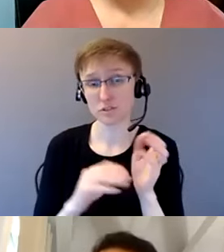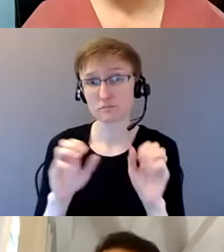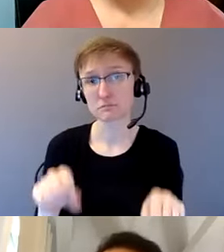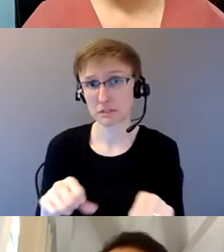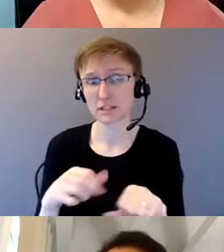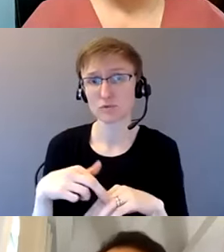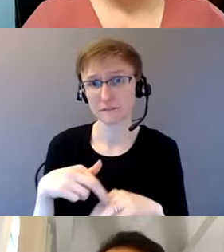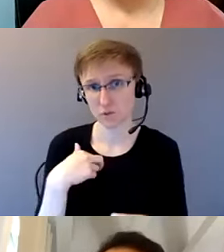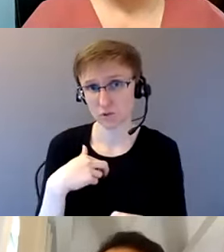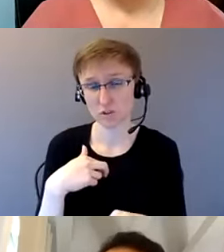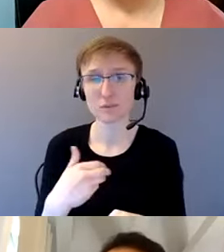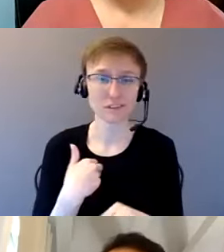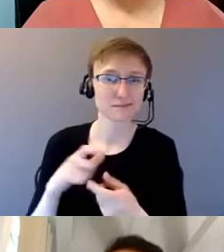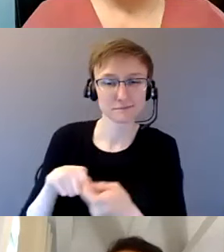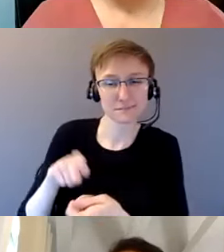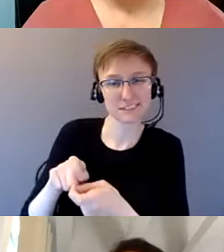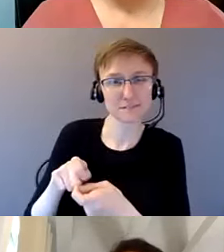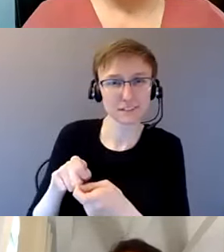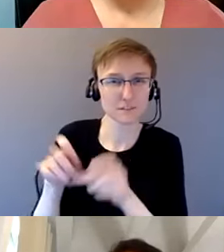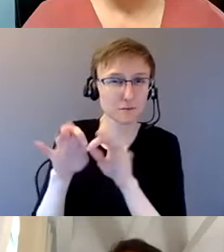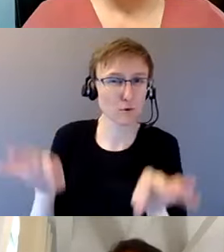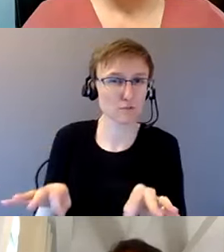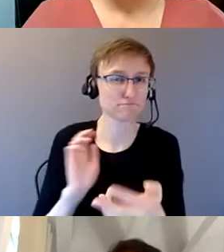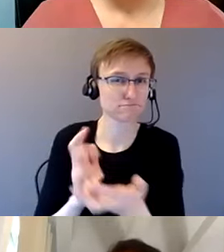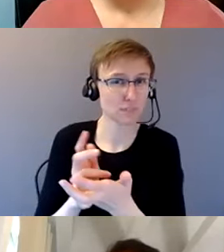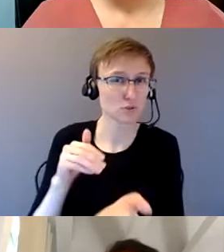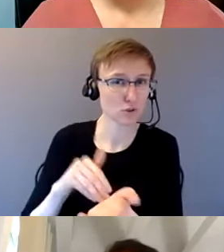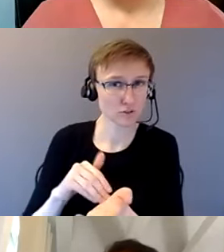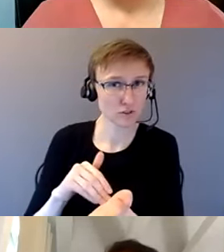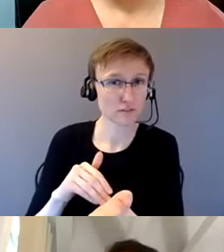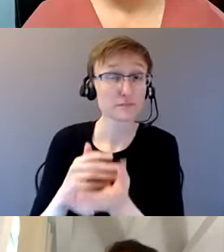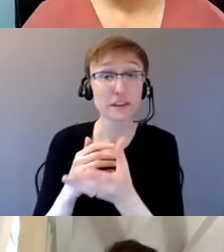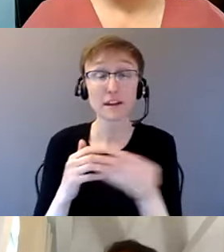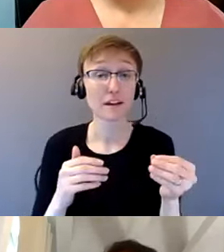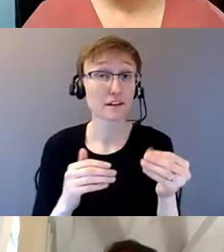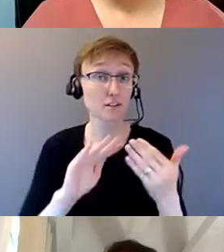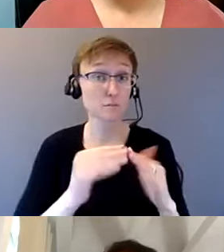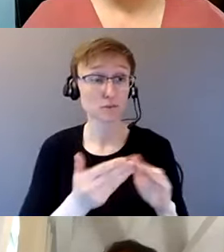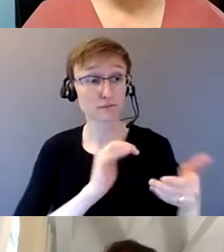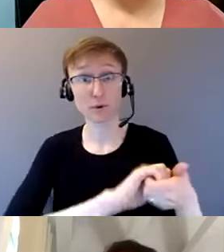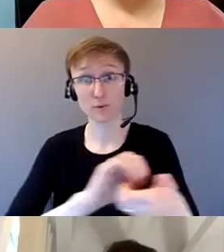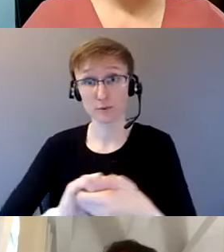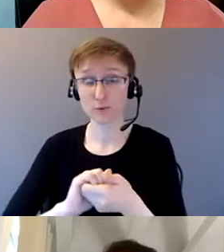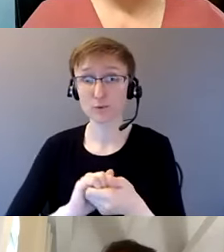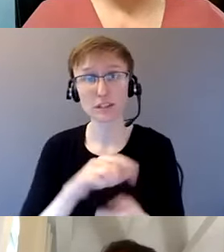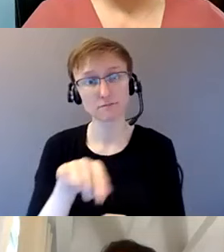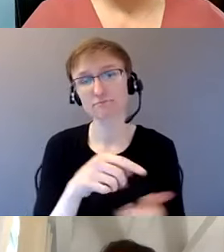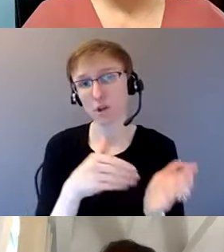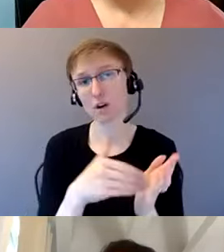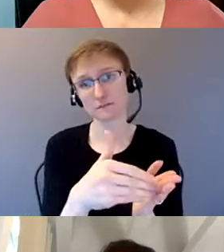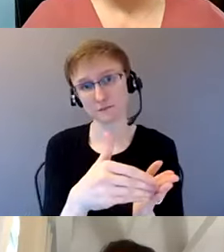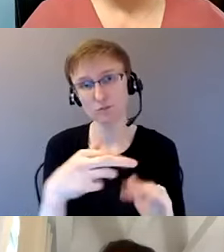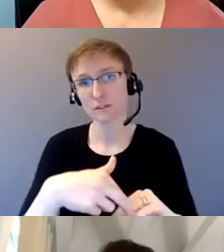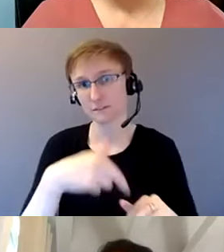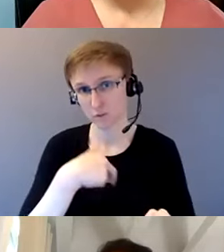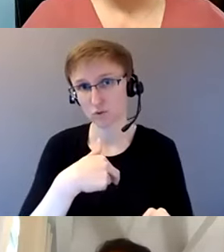have specific referral forms for them. And of course, our community partners also frequently refer patients to us